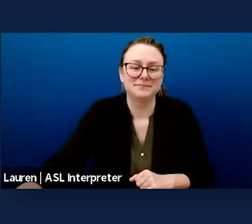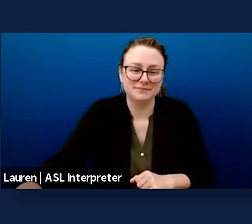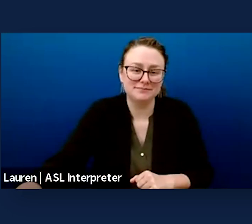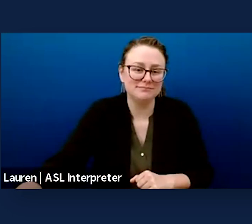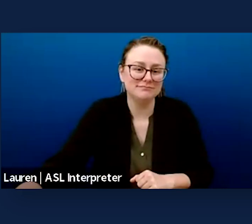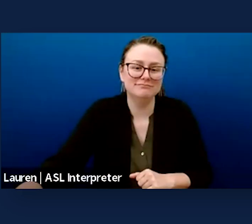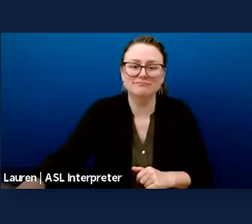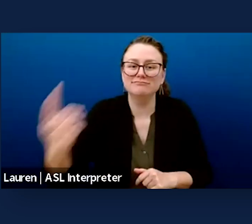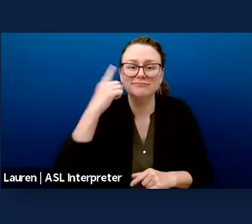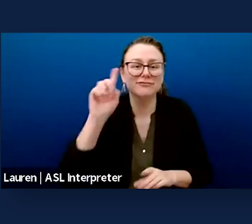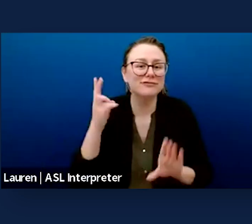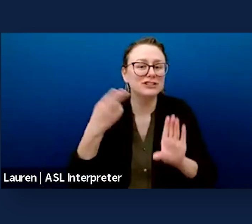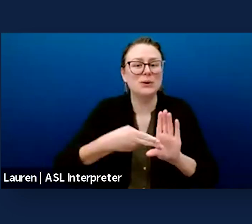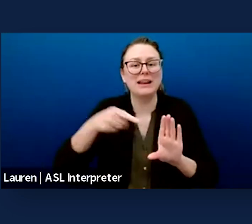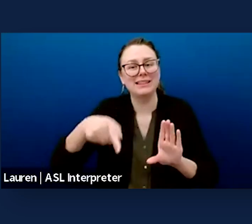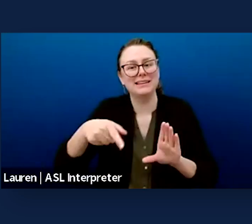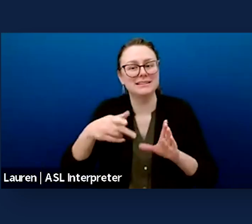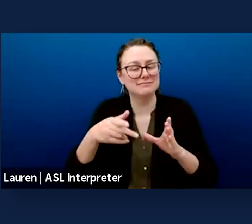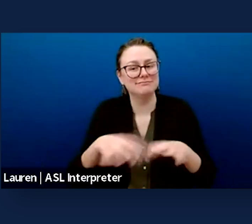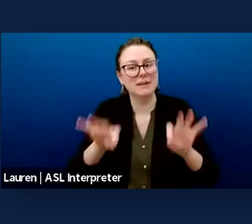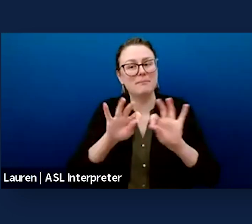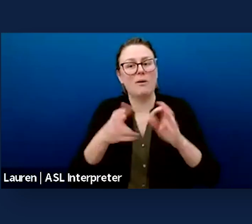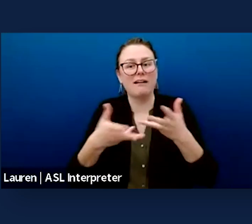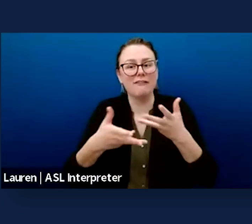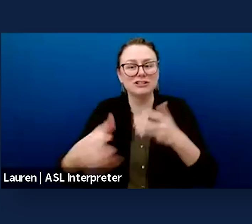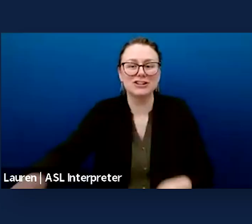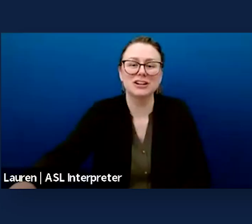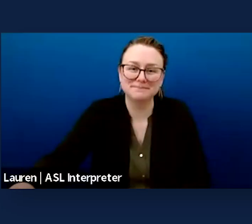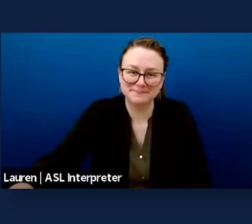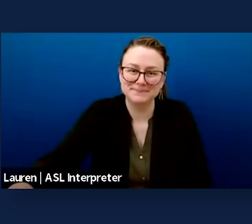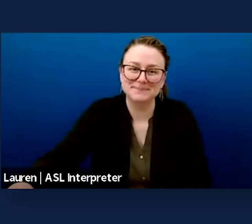for being a part of this important conversation.